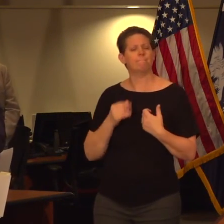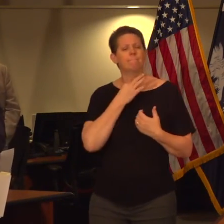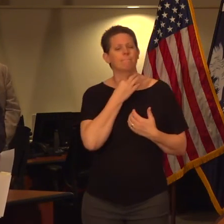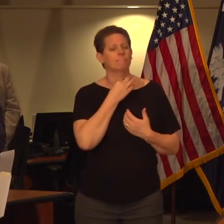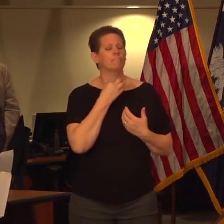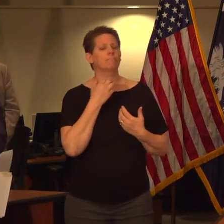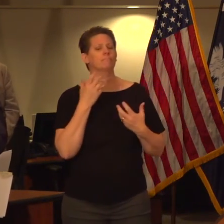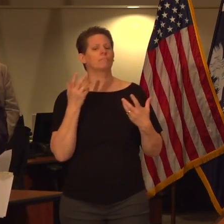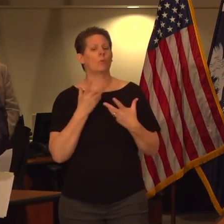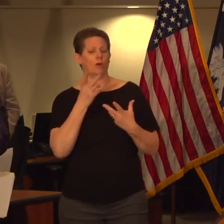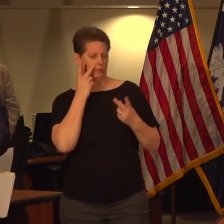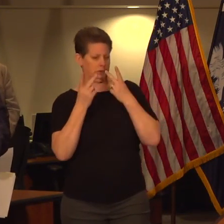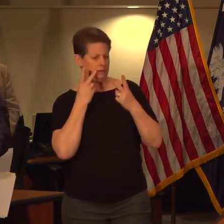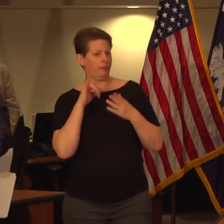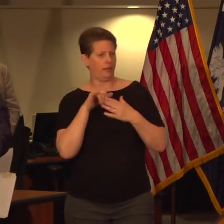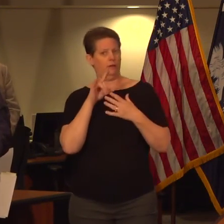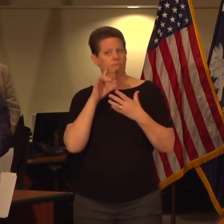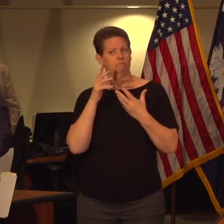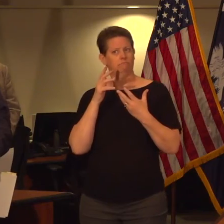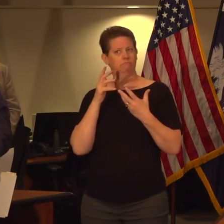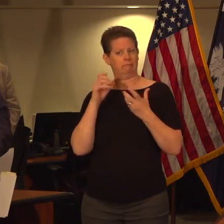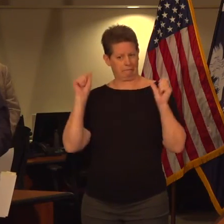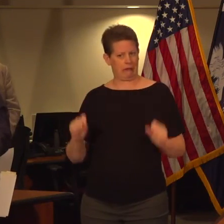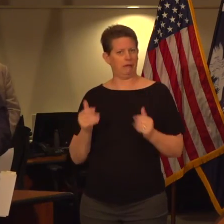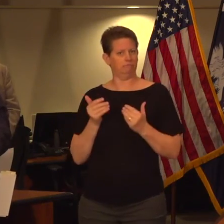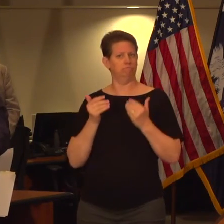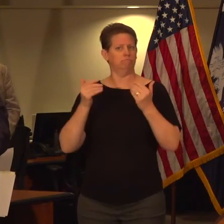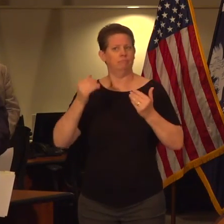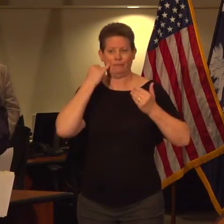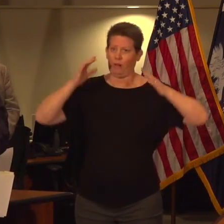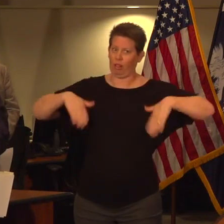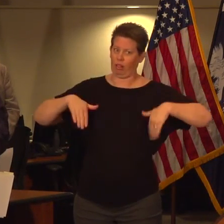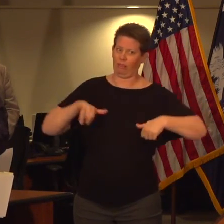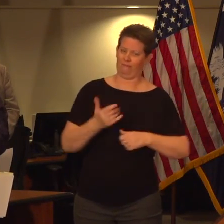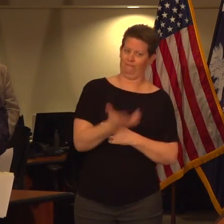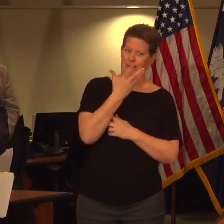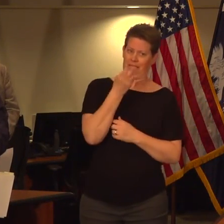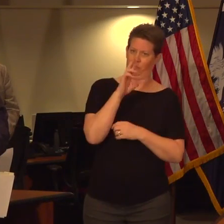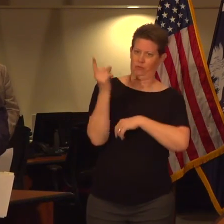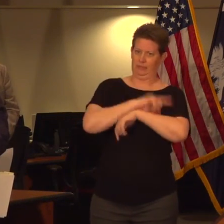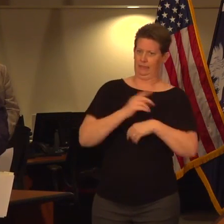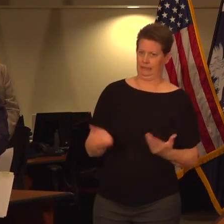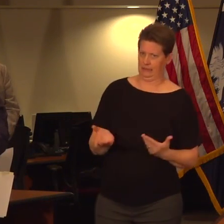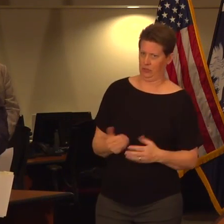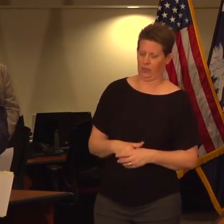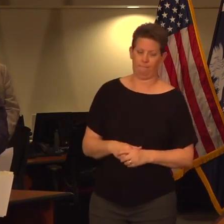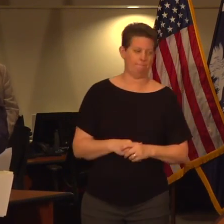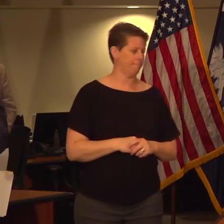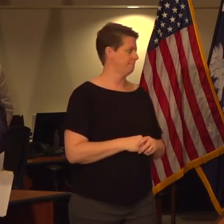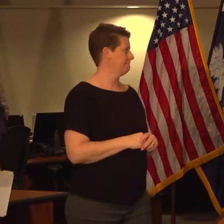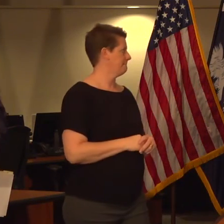maybe here that it is safe to take these measures if we're not at the 5 positive cases per day yet in this state?